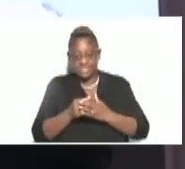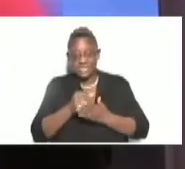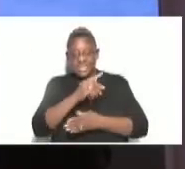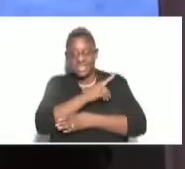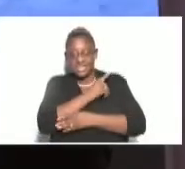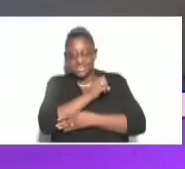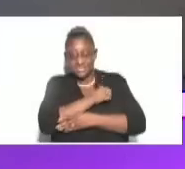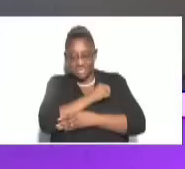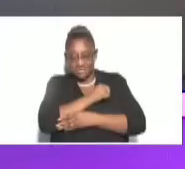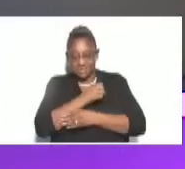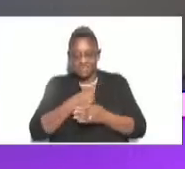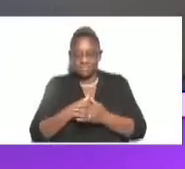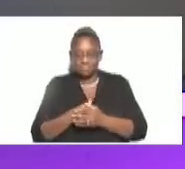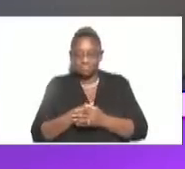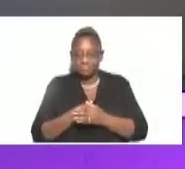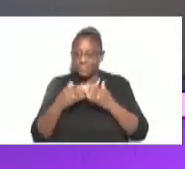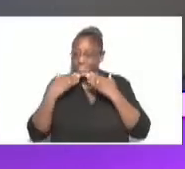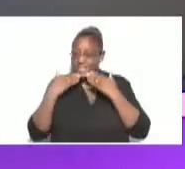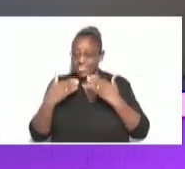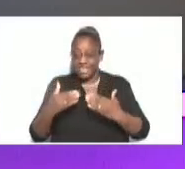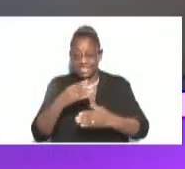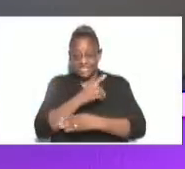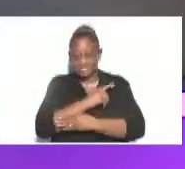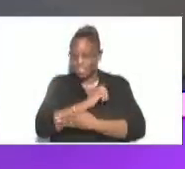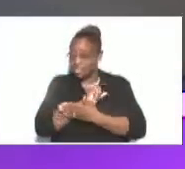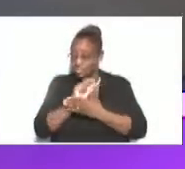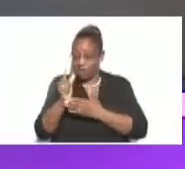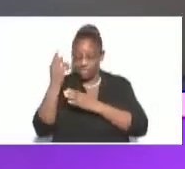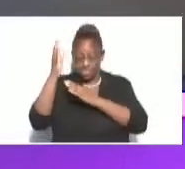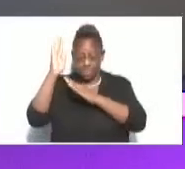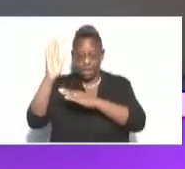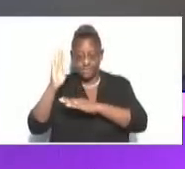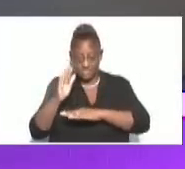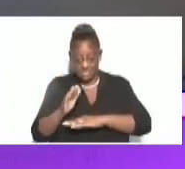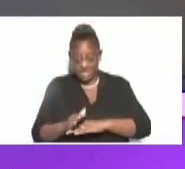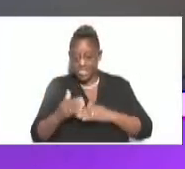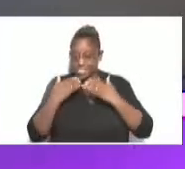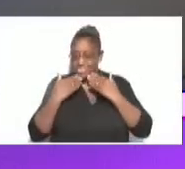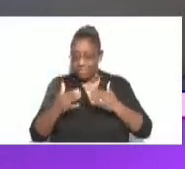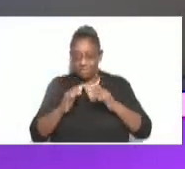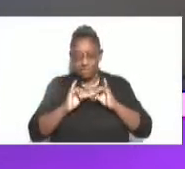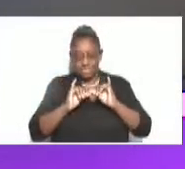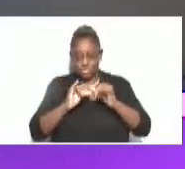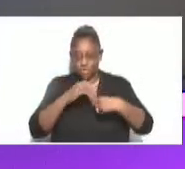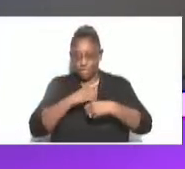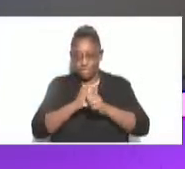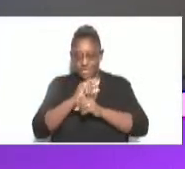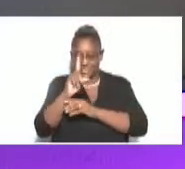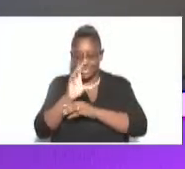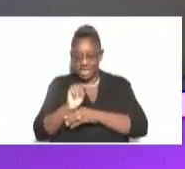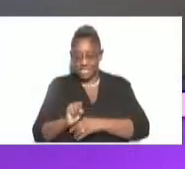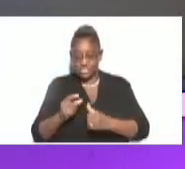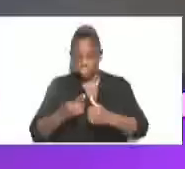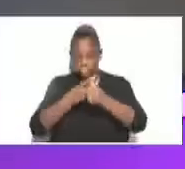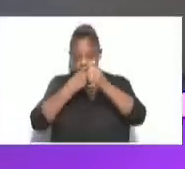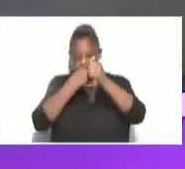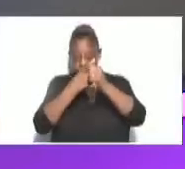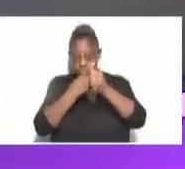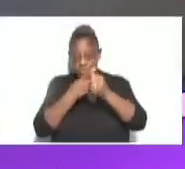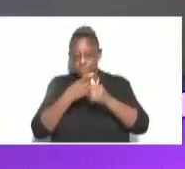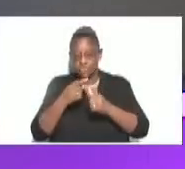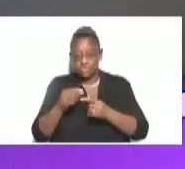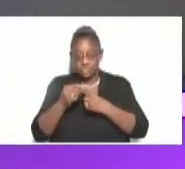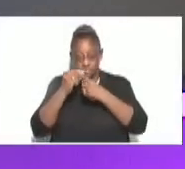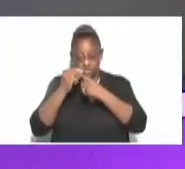Bahamas Tonight. Well, thanks, Desmond, and that does it for The Bahamas Tonight. Thank you for continuing to make ZNS your first choice for